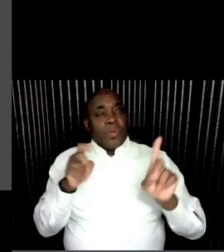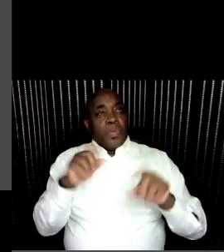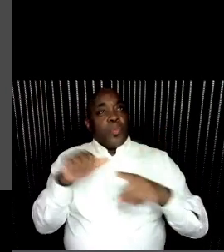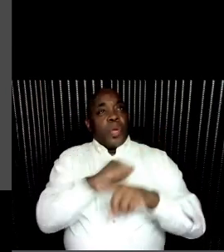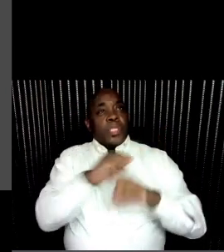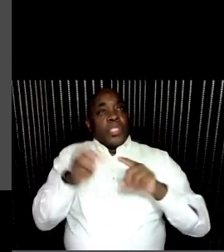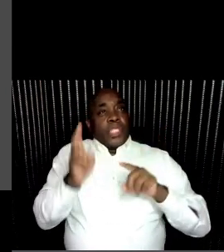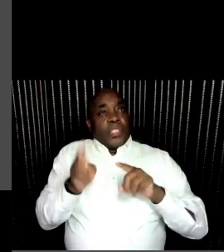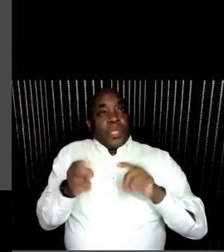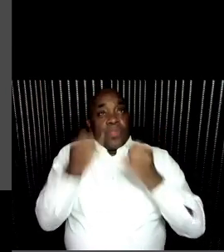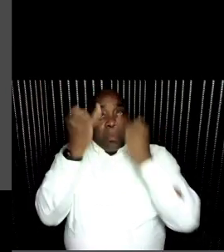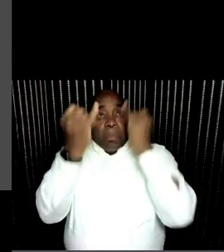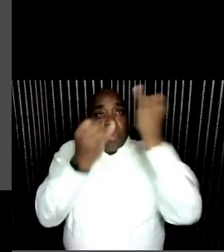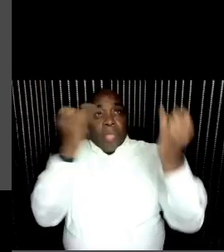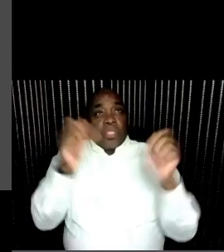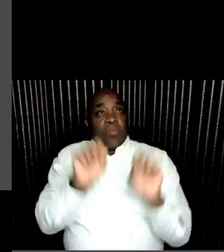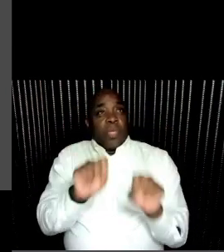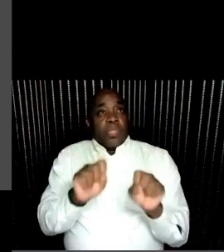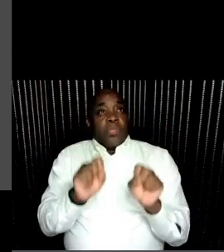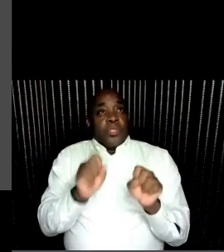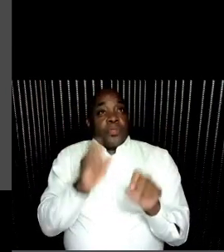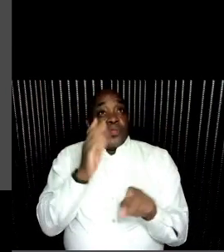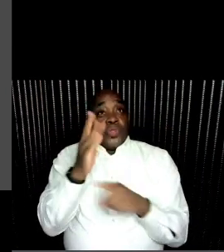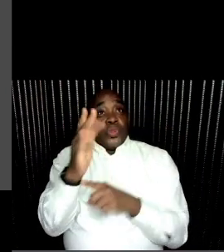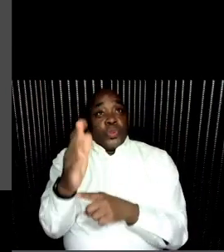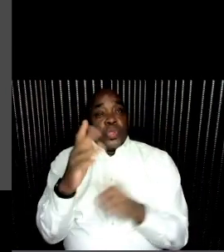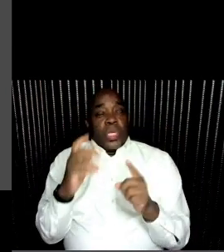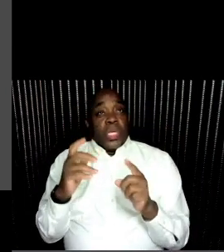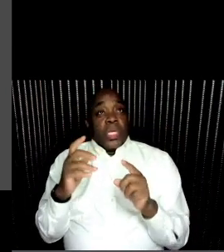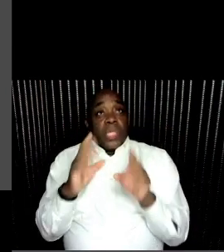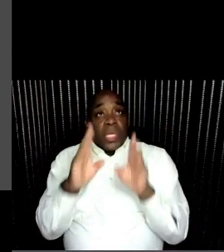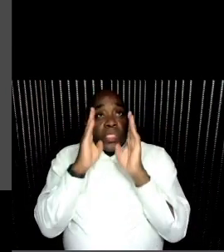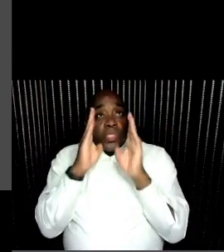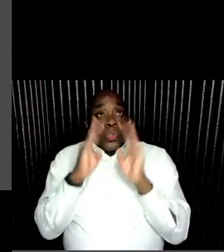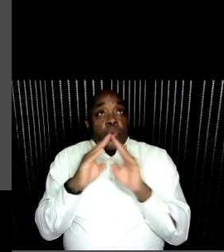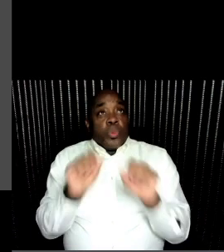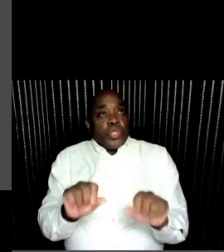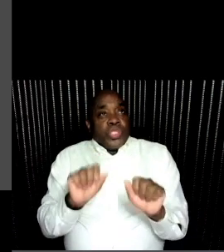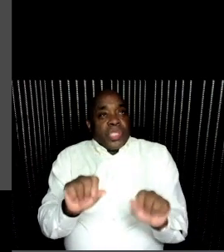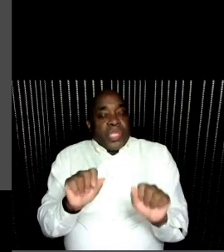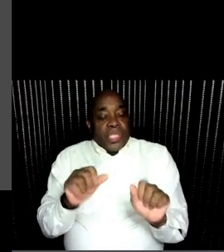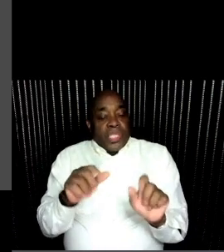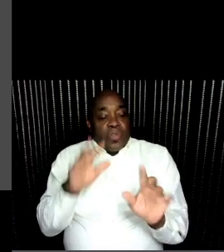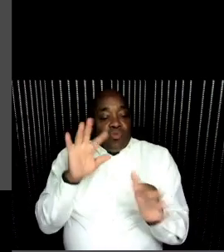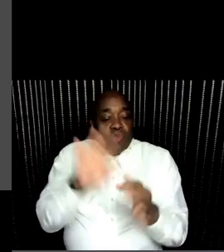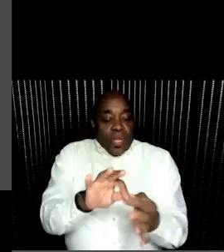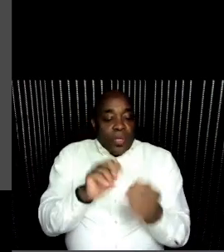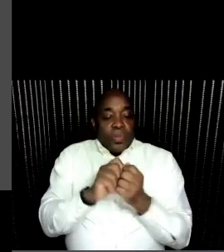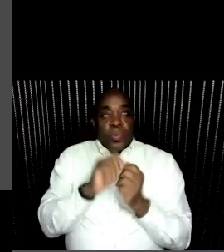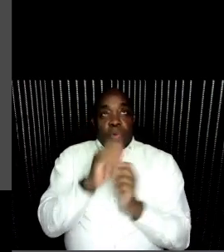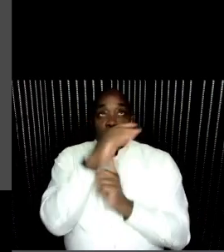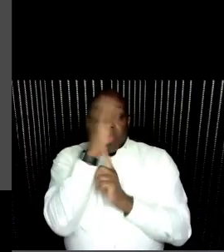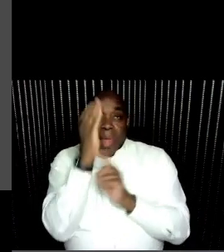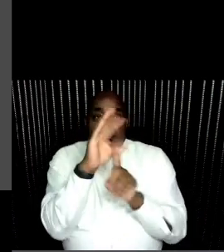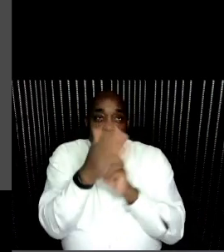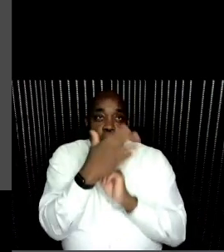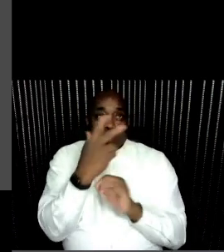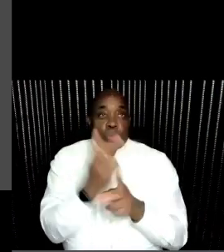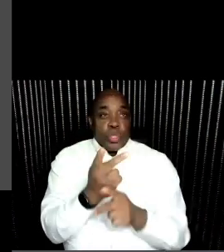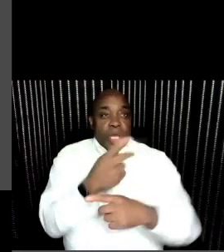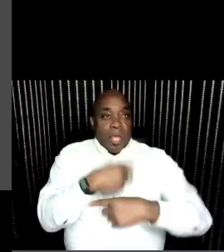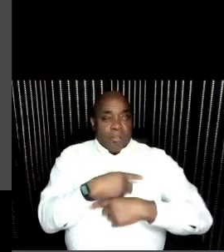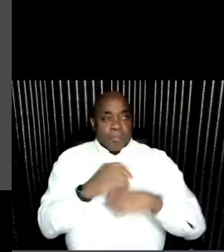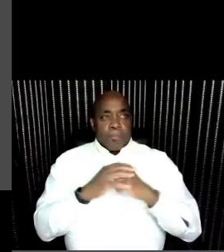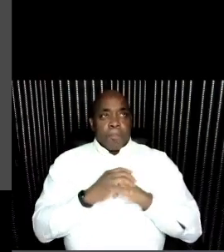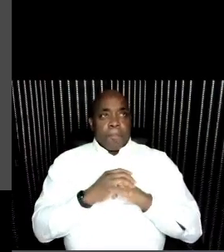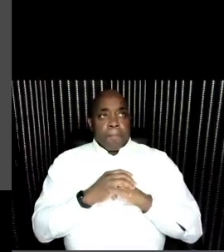futures. It is calling attention to the potentialities around Black cultural production. And indeed, Alondra